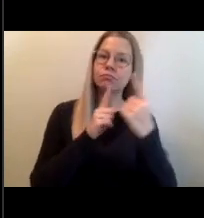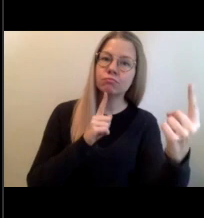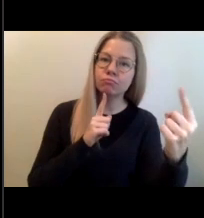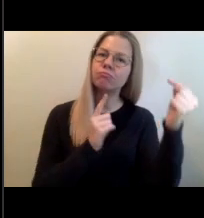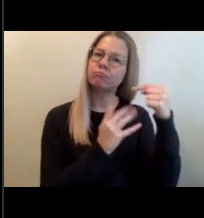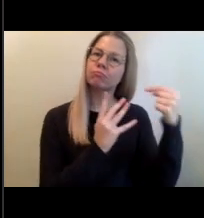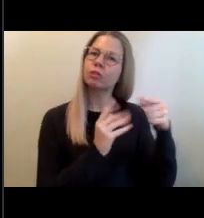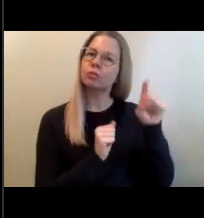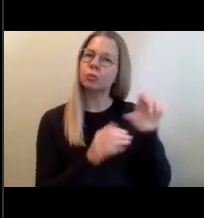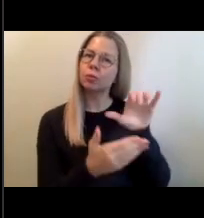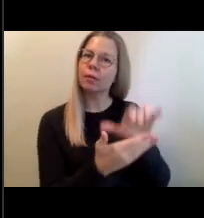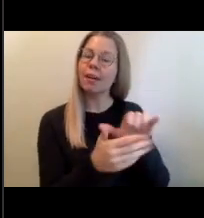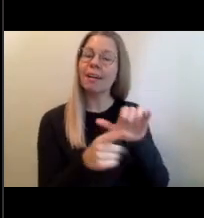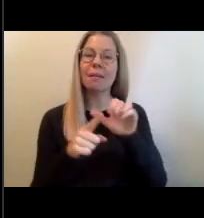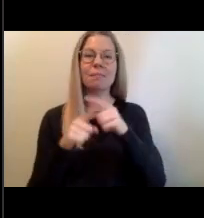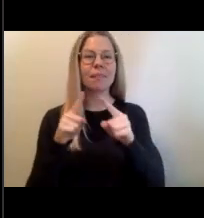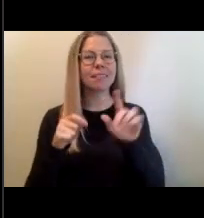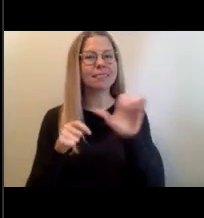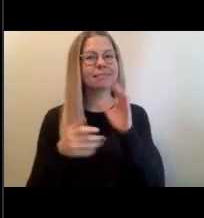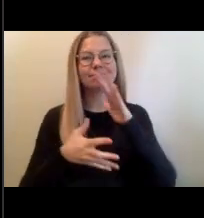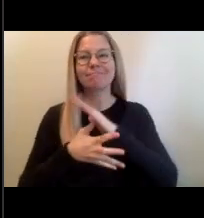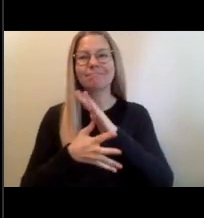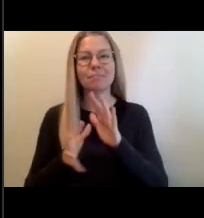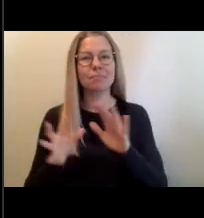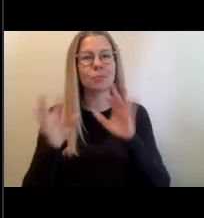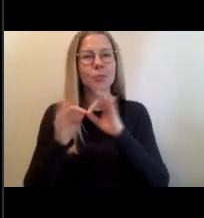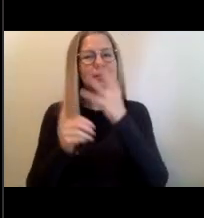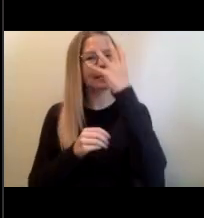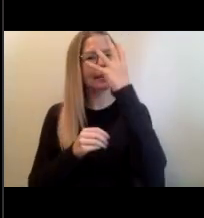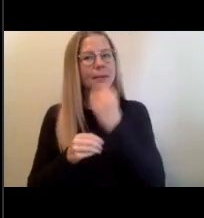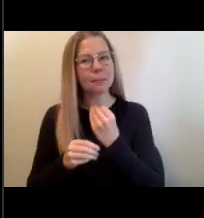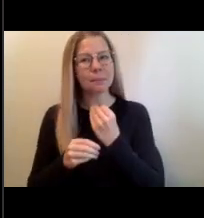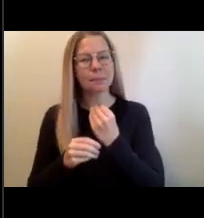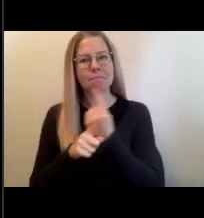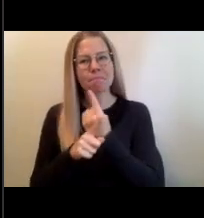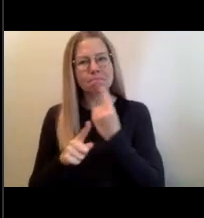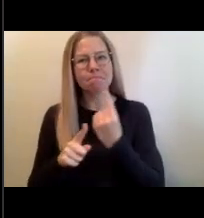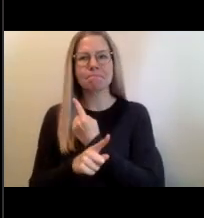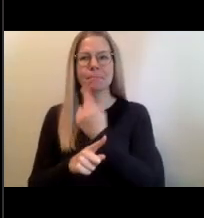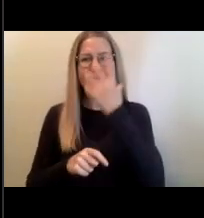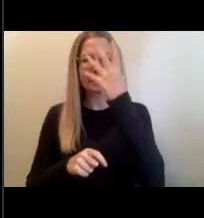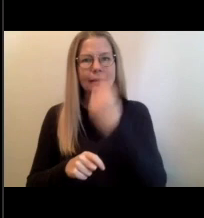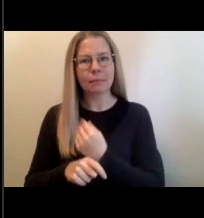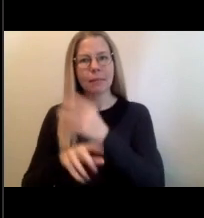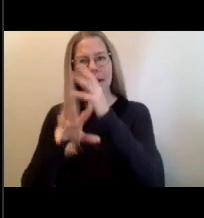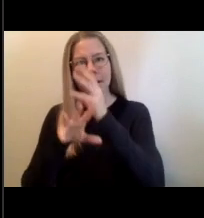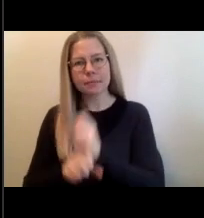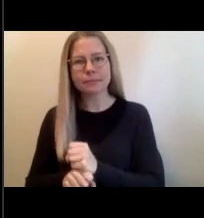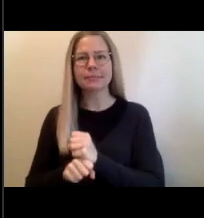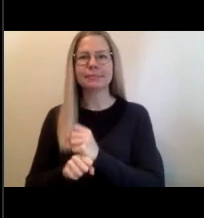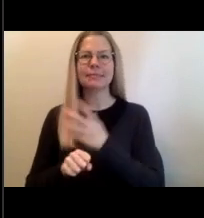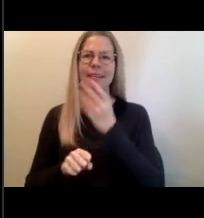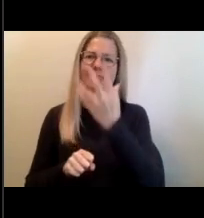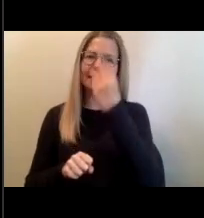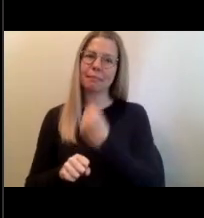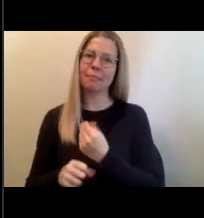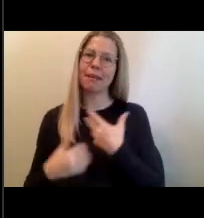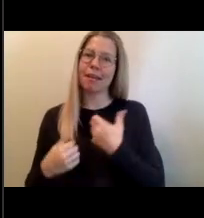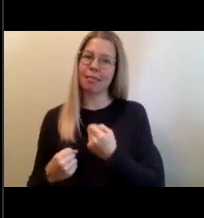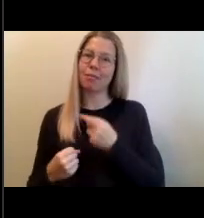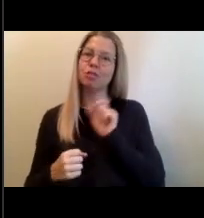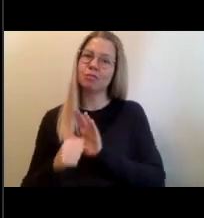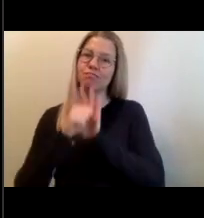really also be including sleep hygiene and sleep health as a factor to combat